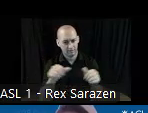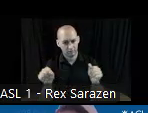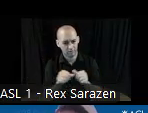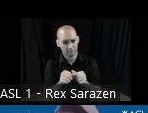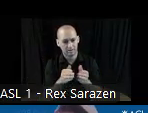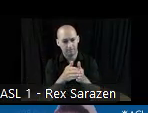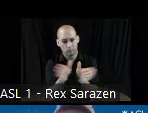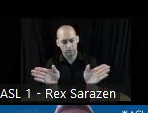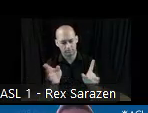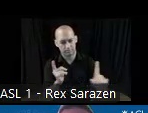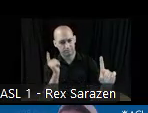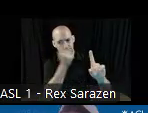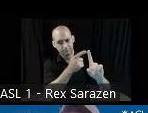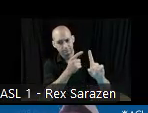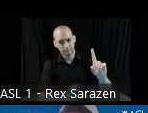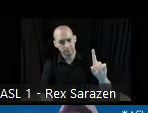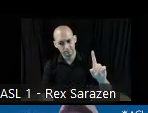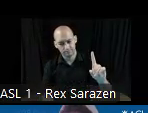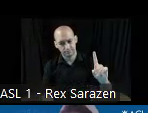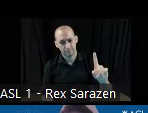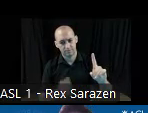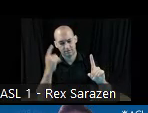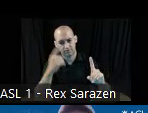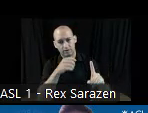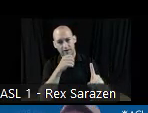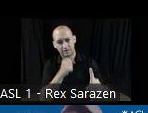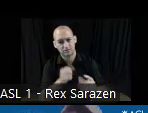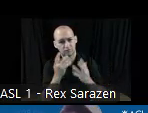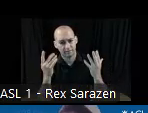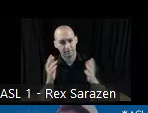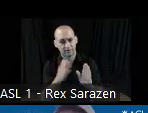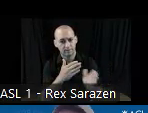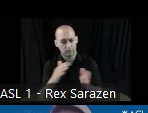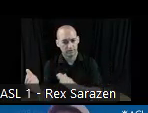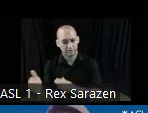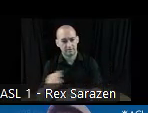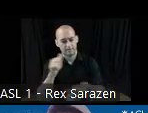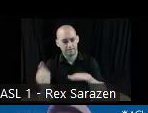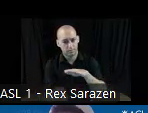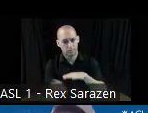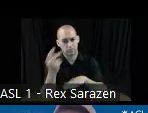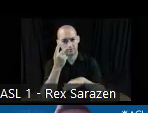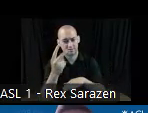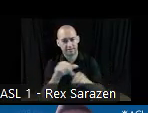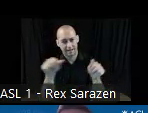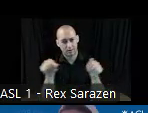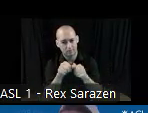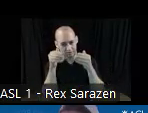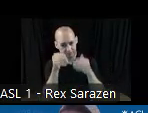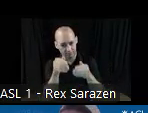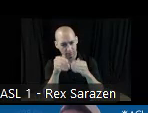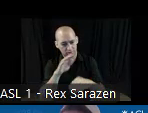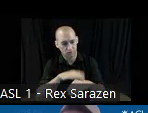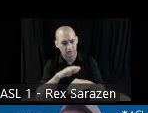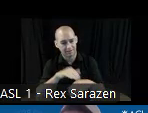aspirational goal for age-friendly communities. And then below you see areas that we're focusing on within